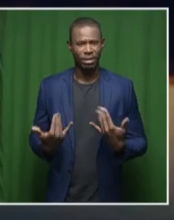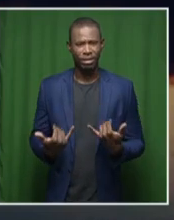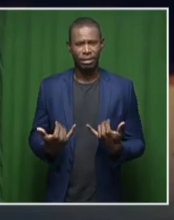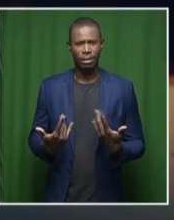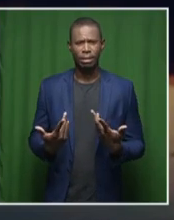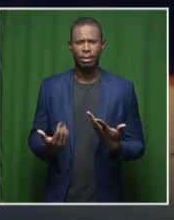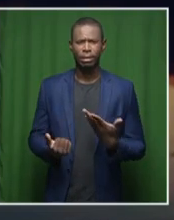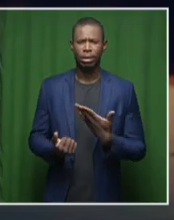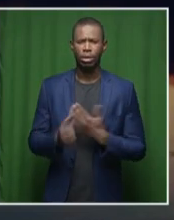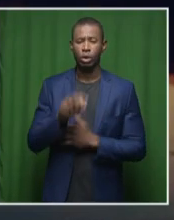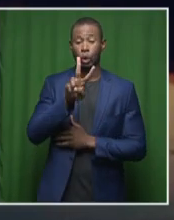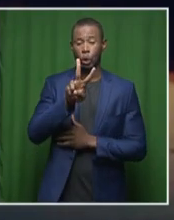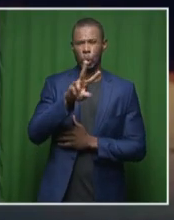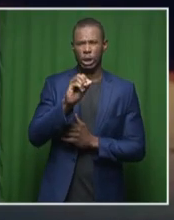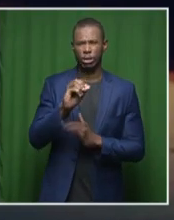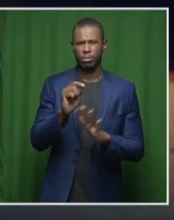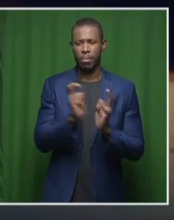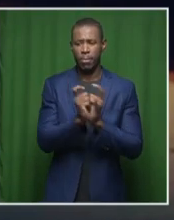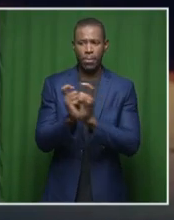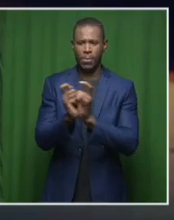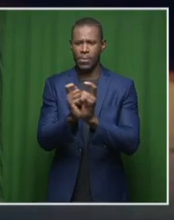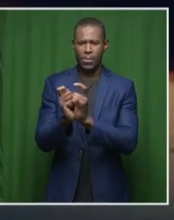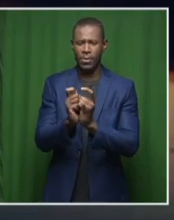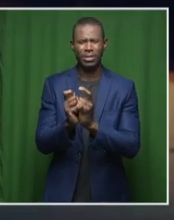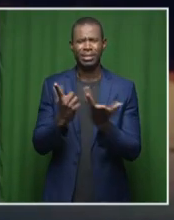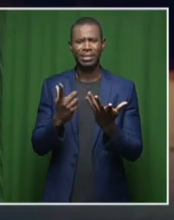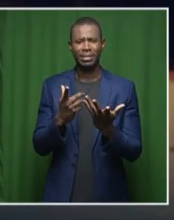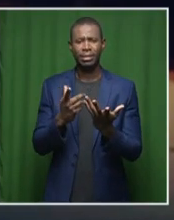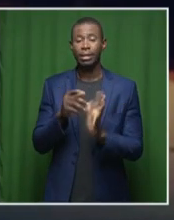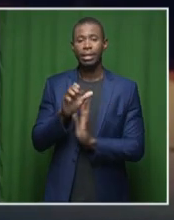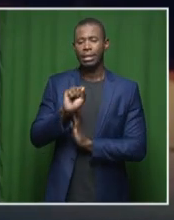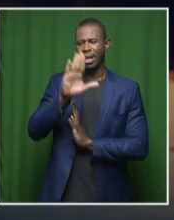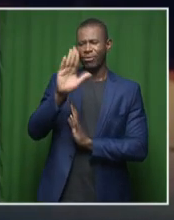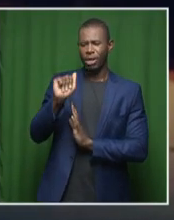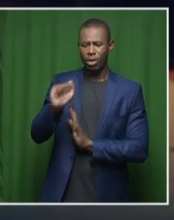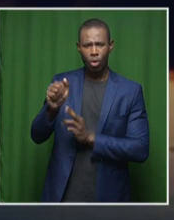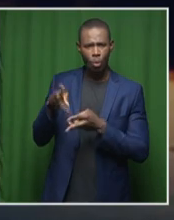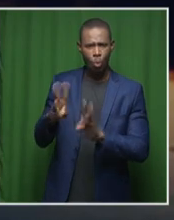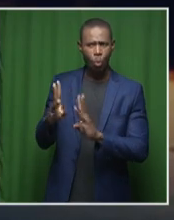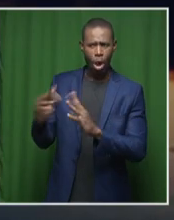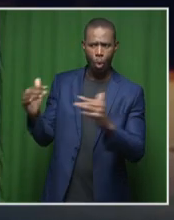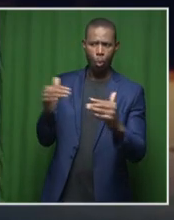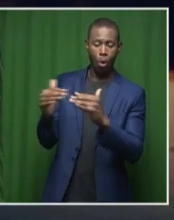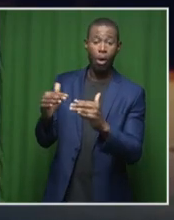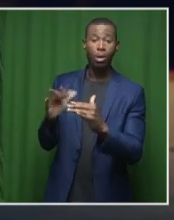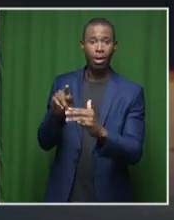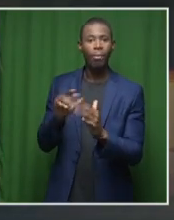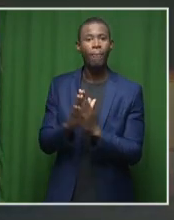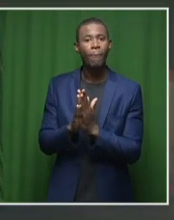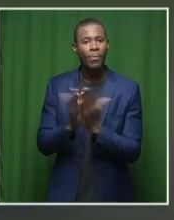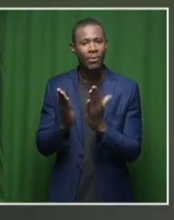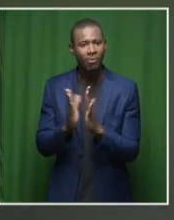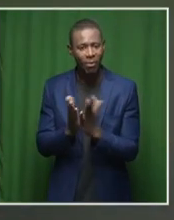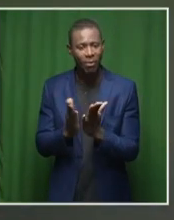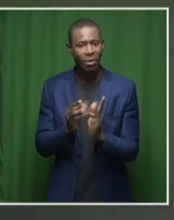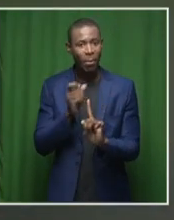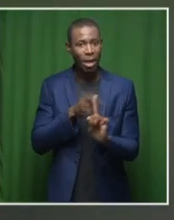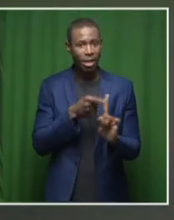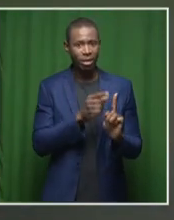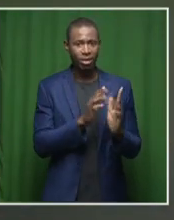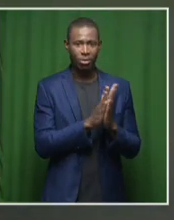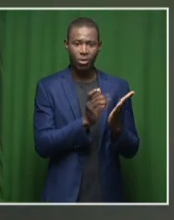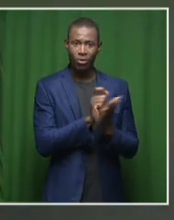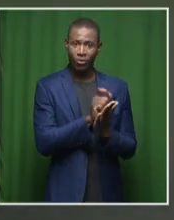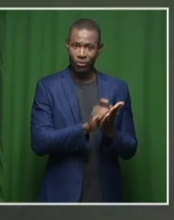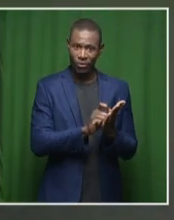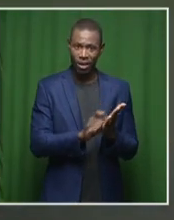20 Battles, Searching for a South African Way of War is a book by military historians Evert Kleynhans and David Brock